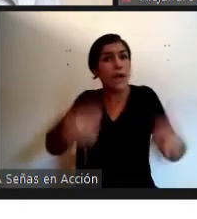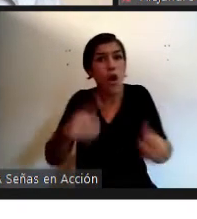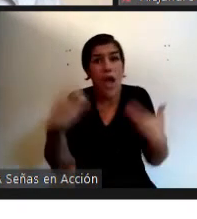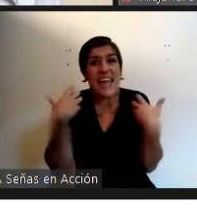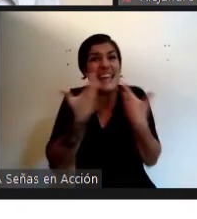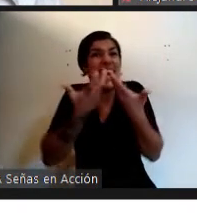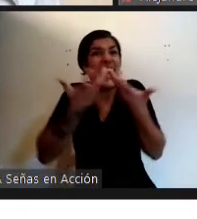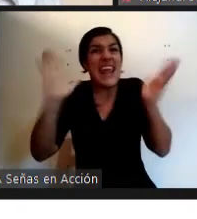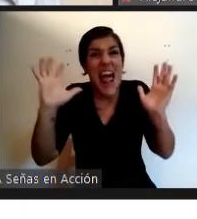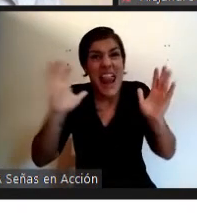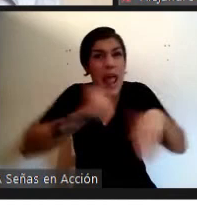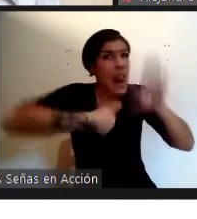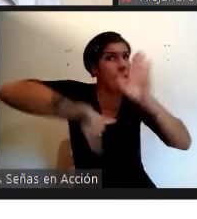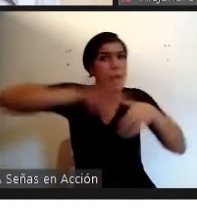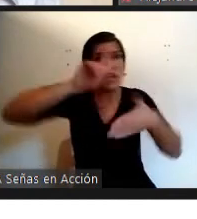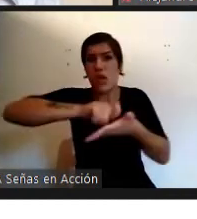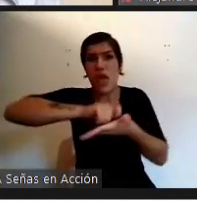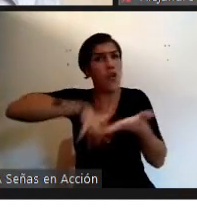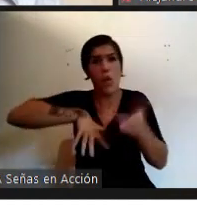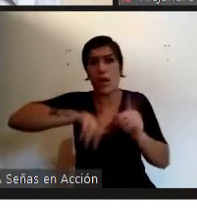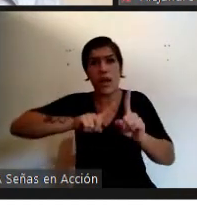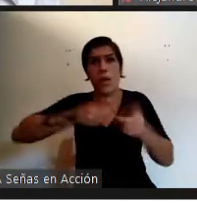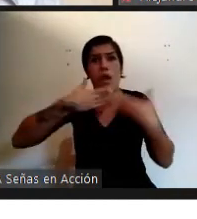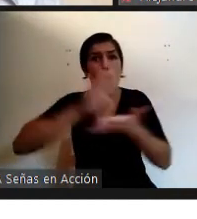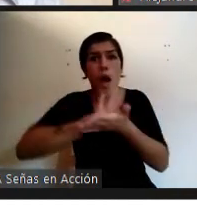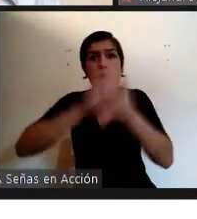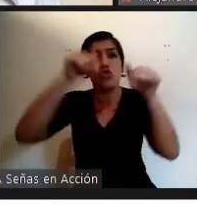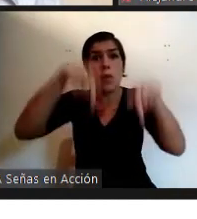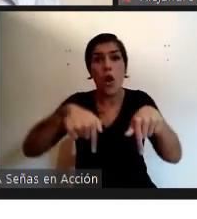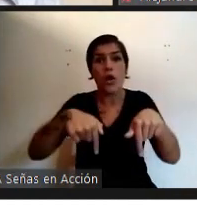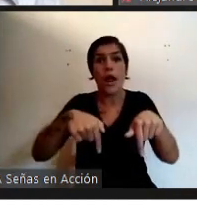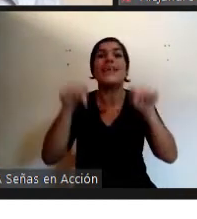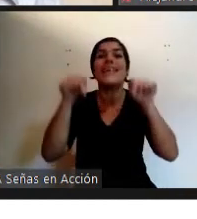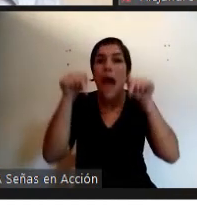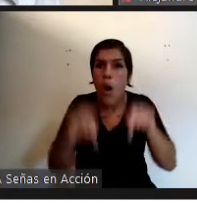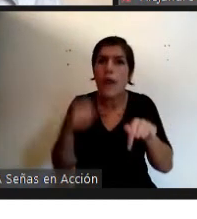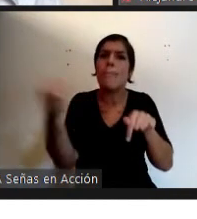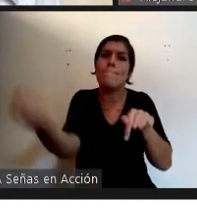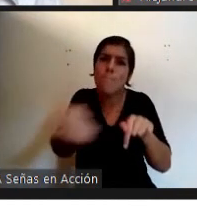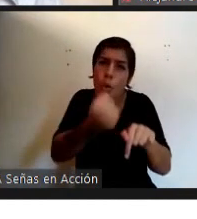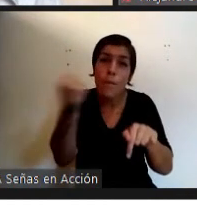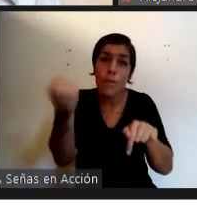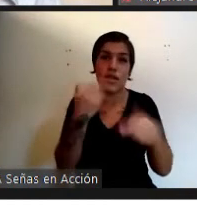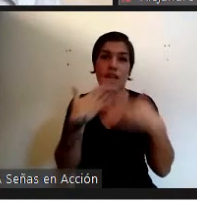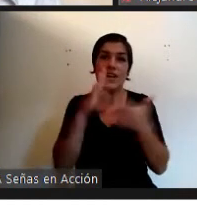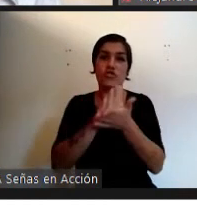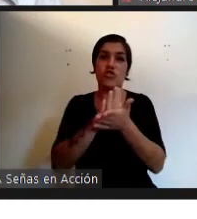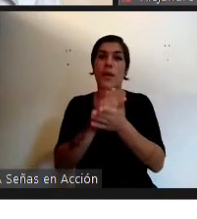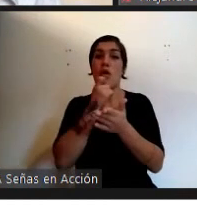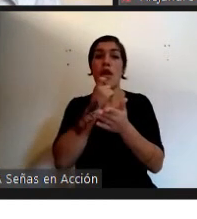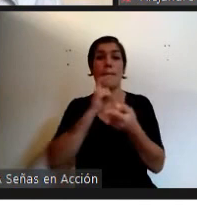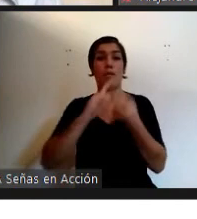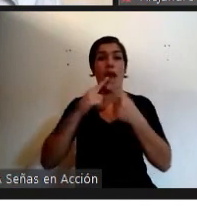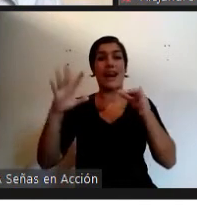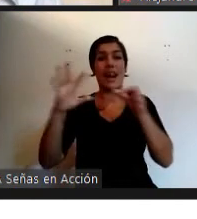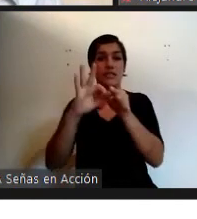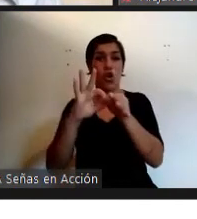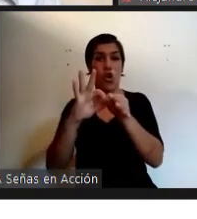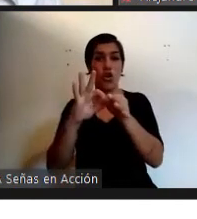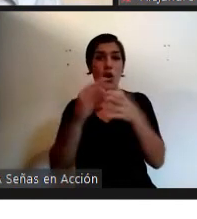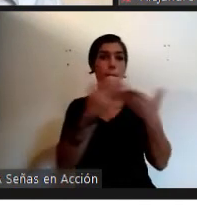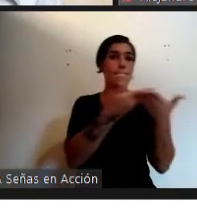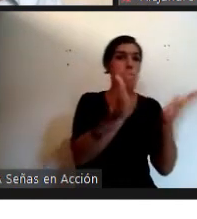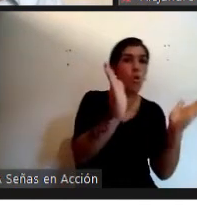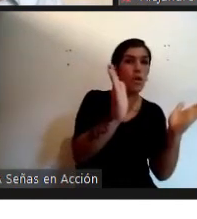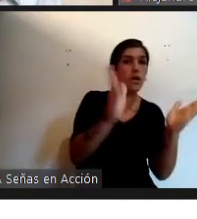that is coming next, we should consider or structure a new type of relation between the public and the private notions, then we have to